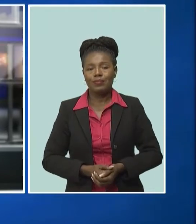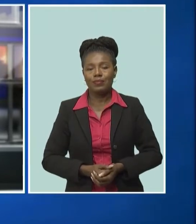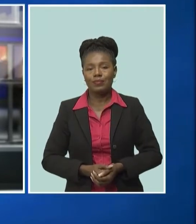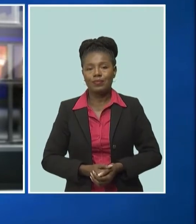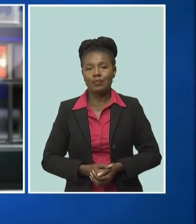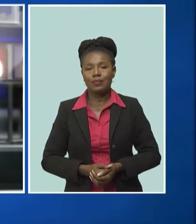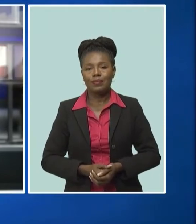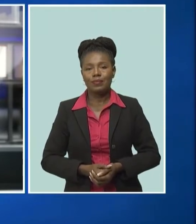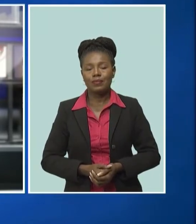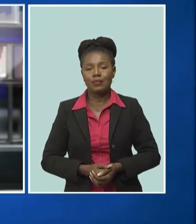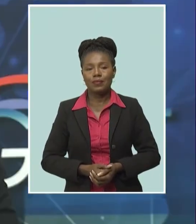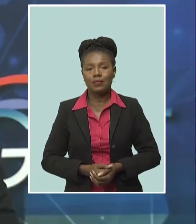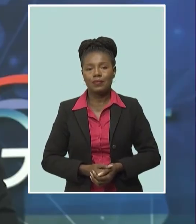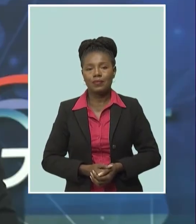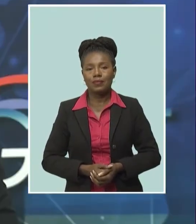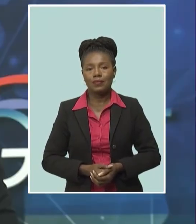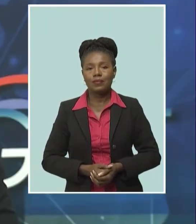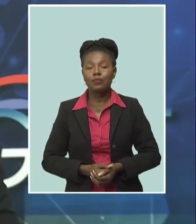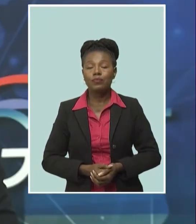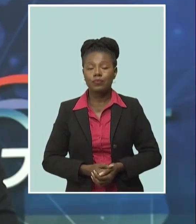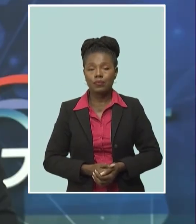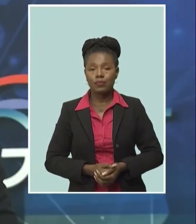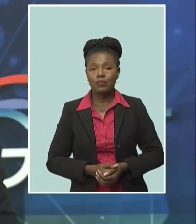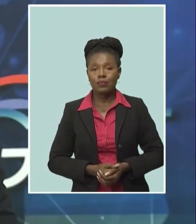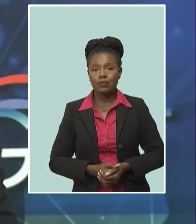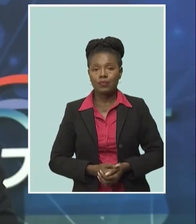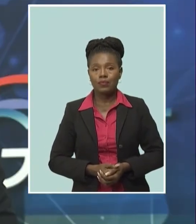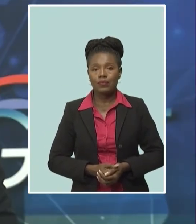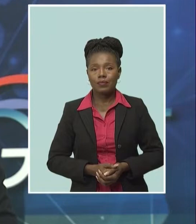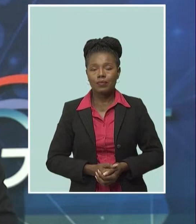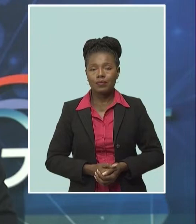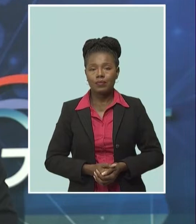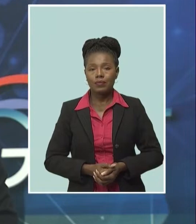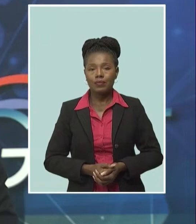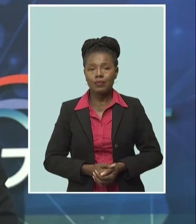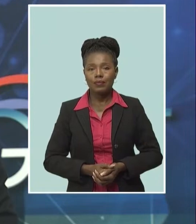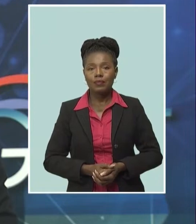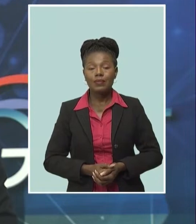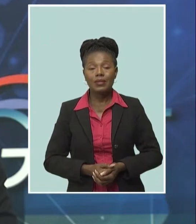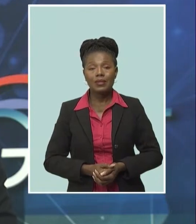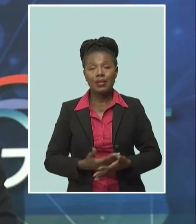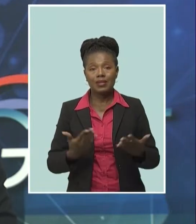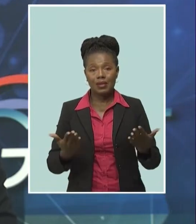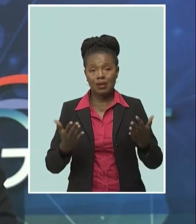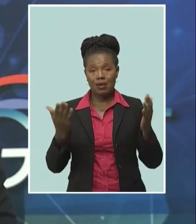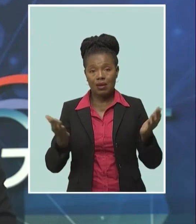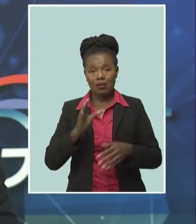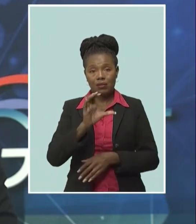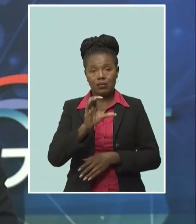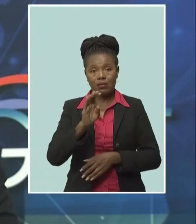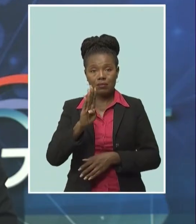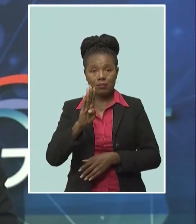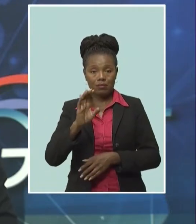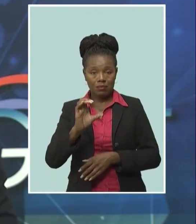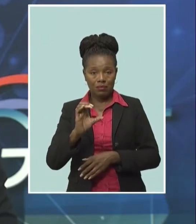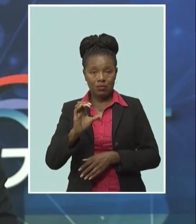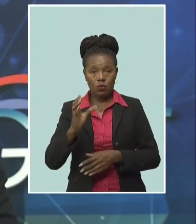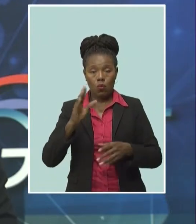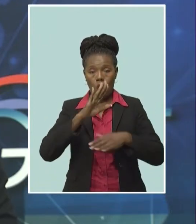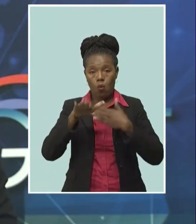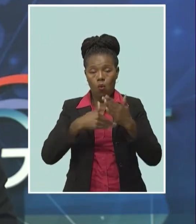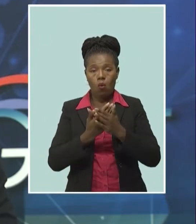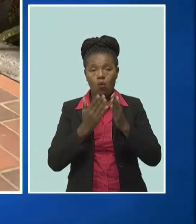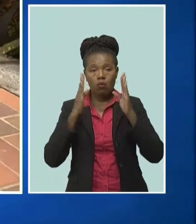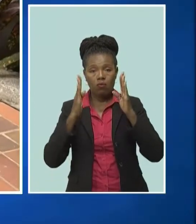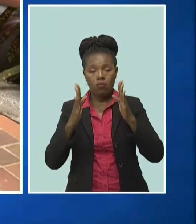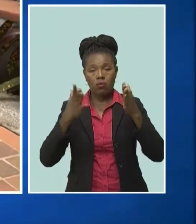right, thank you, Wendy. In other news here, well, it was all about African fashion today at the Caribbean Broadcasting Corporation,